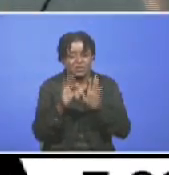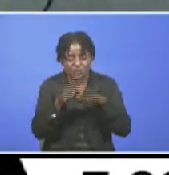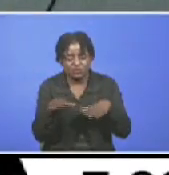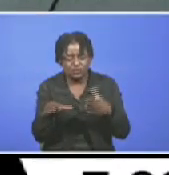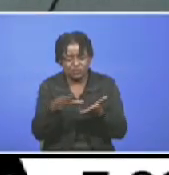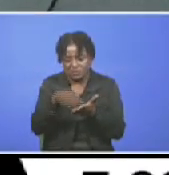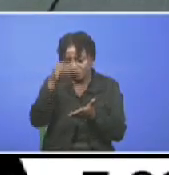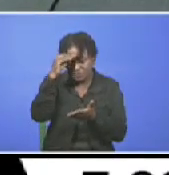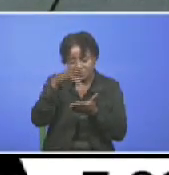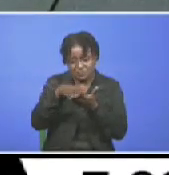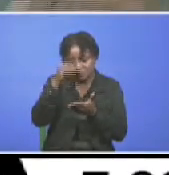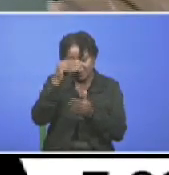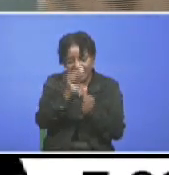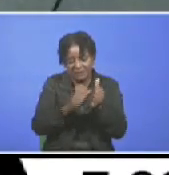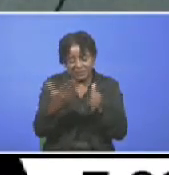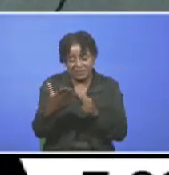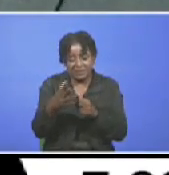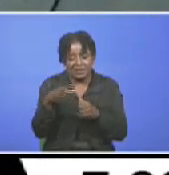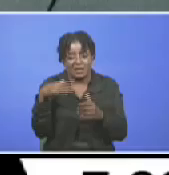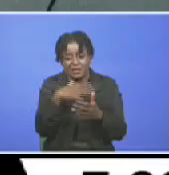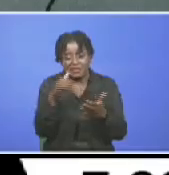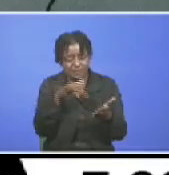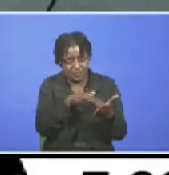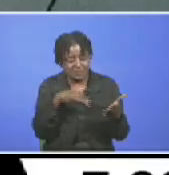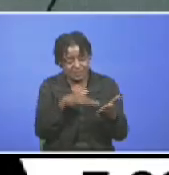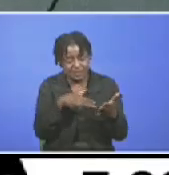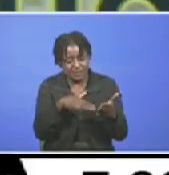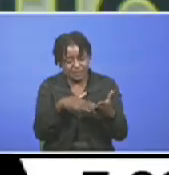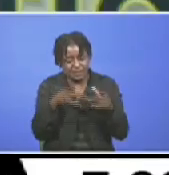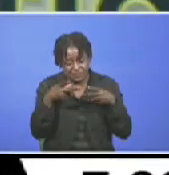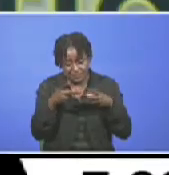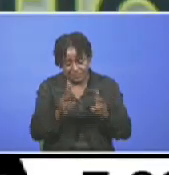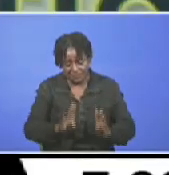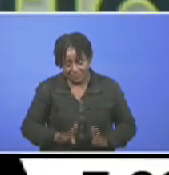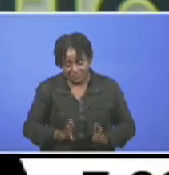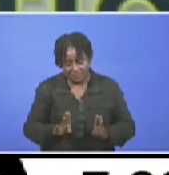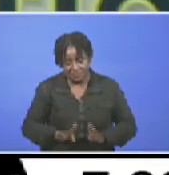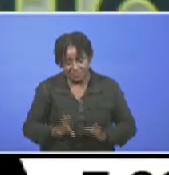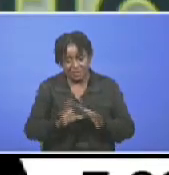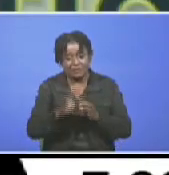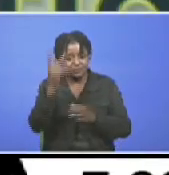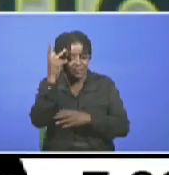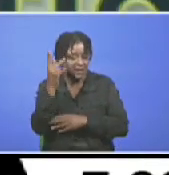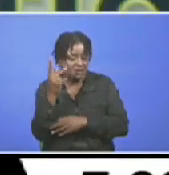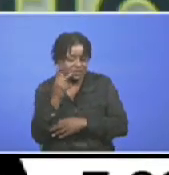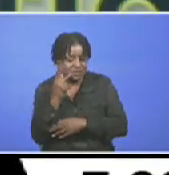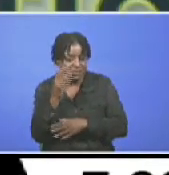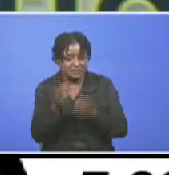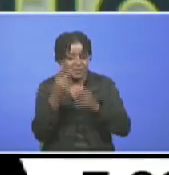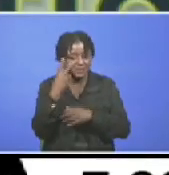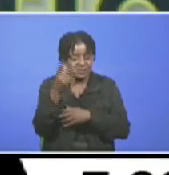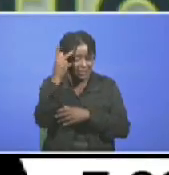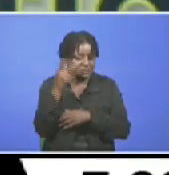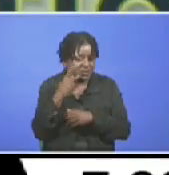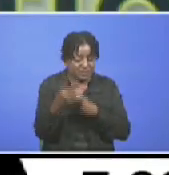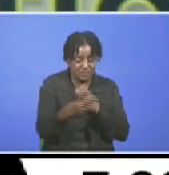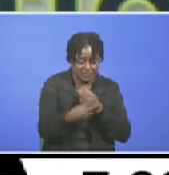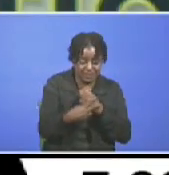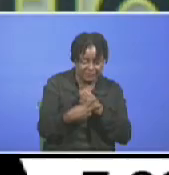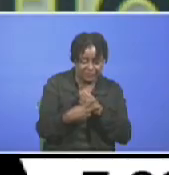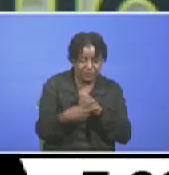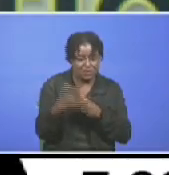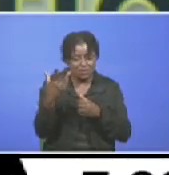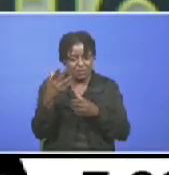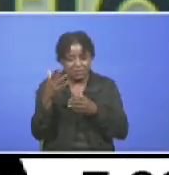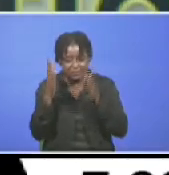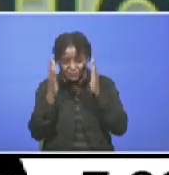absorb everything, and they study the patterns and particular habits of their parents. So if they see their parents saving or being mindful